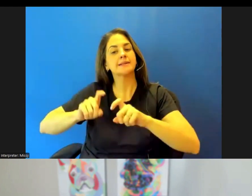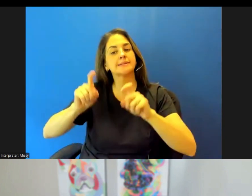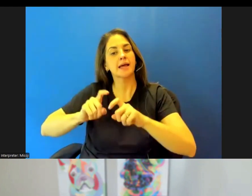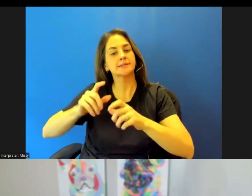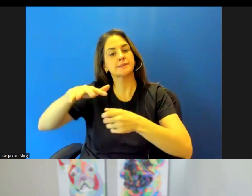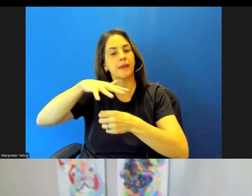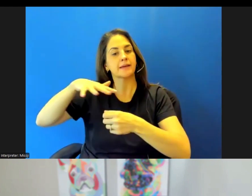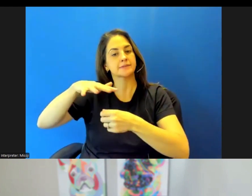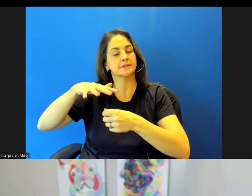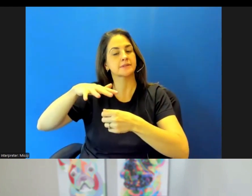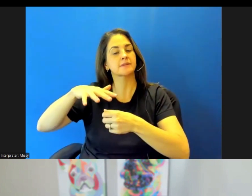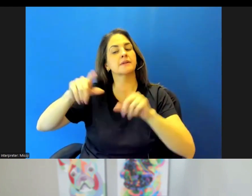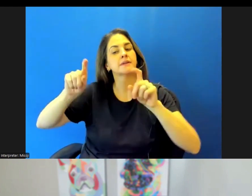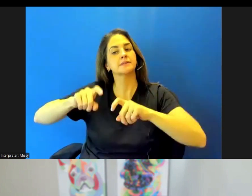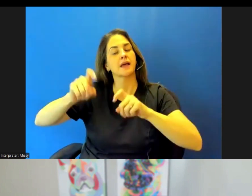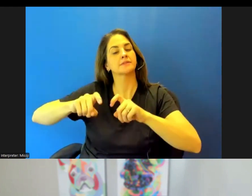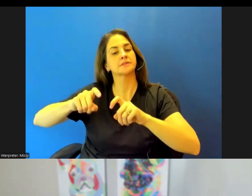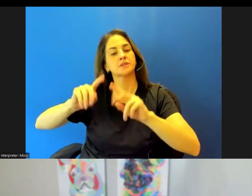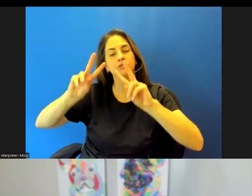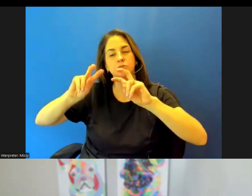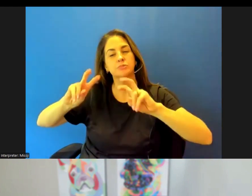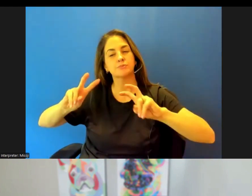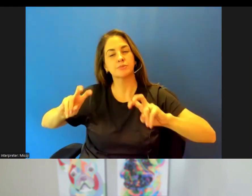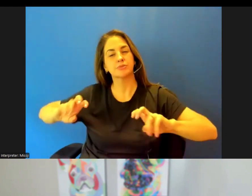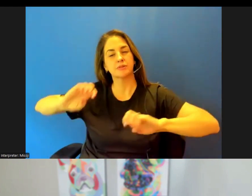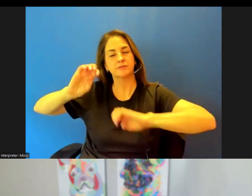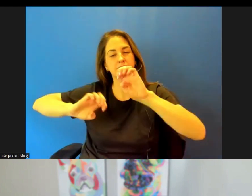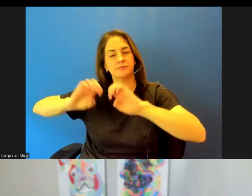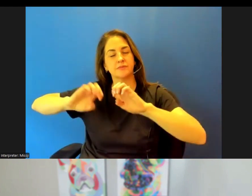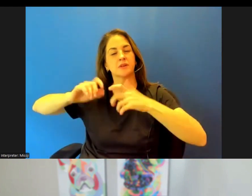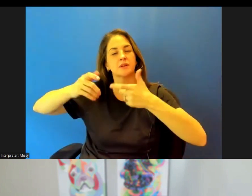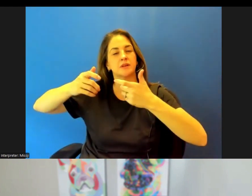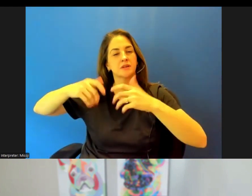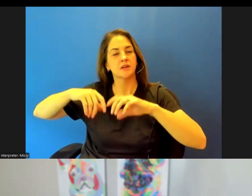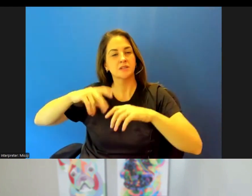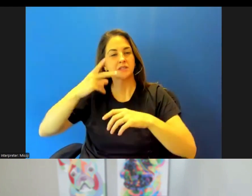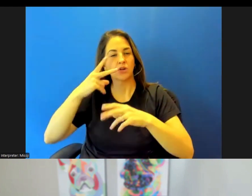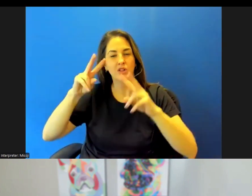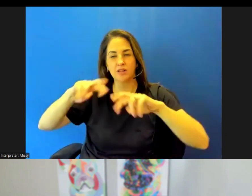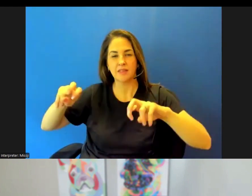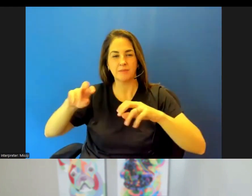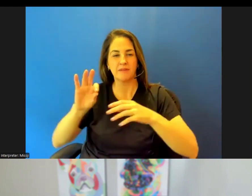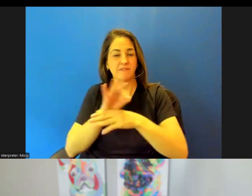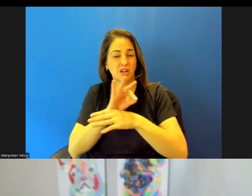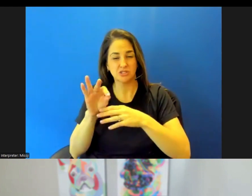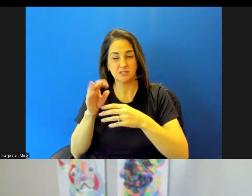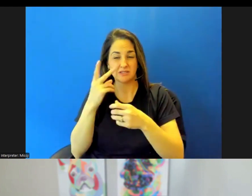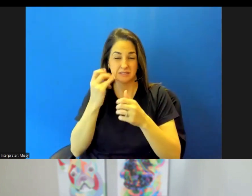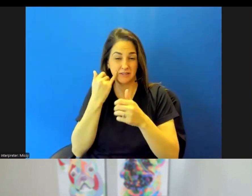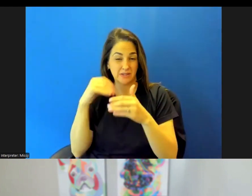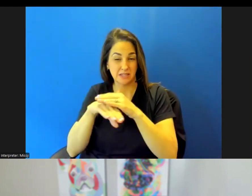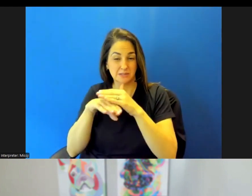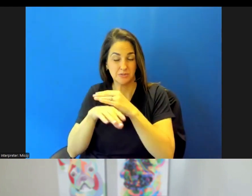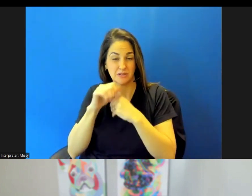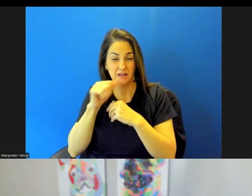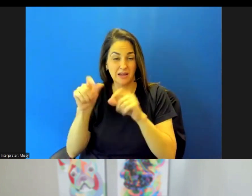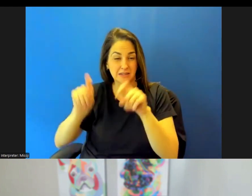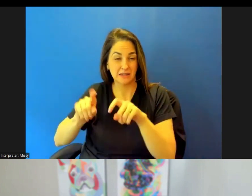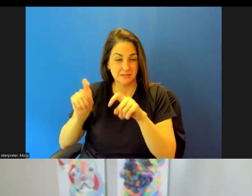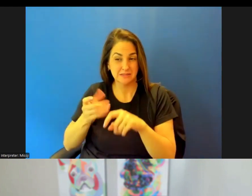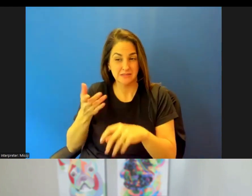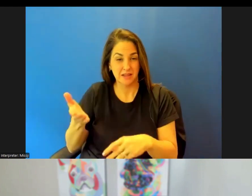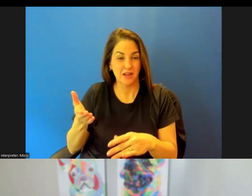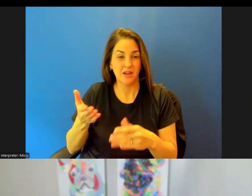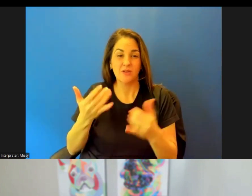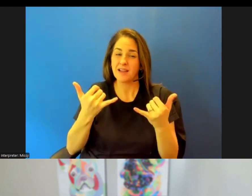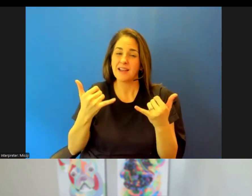are available to look at them from a functional perspective. I hope that helps a little bit. We're building the plane as